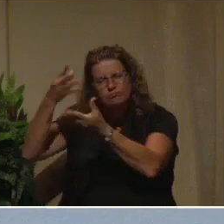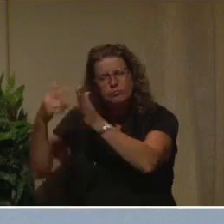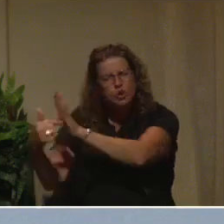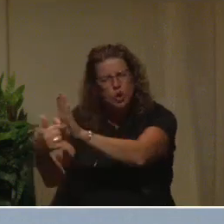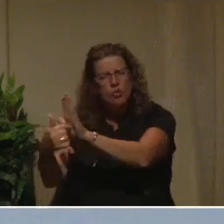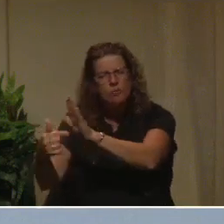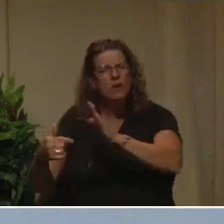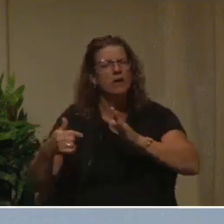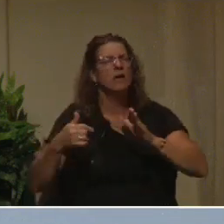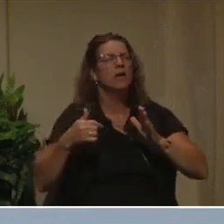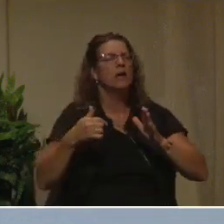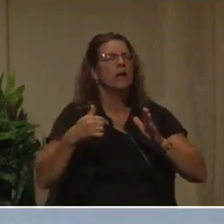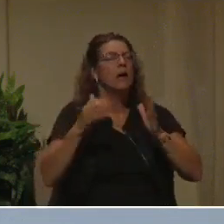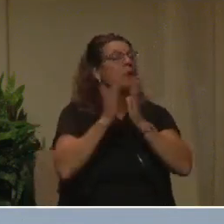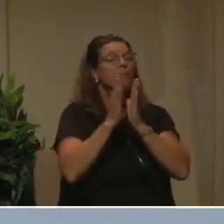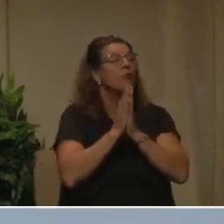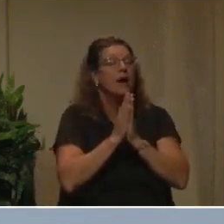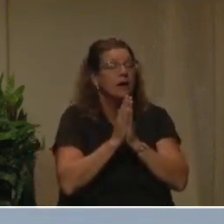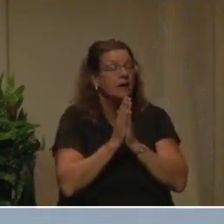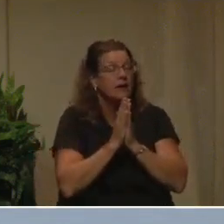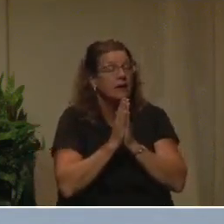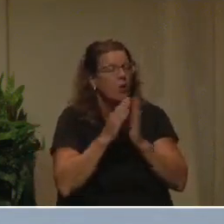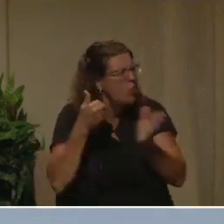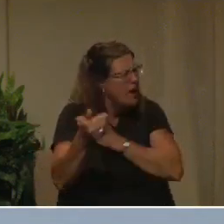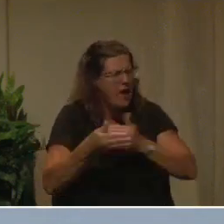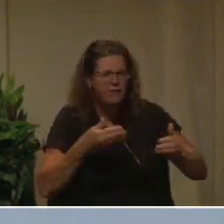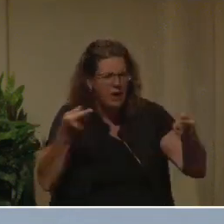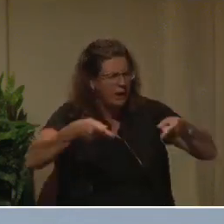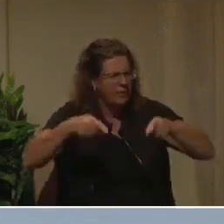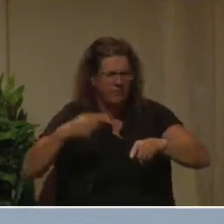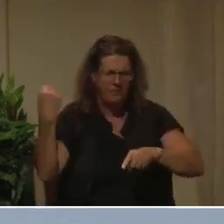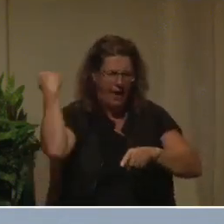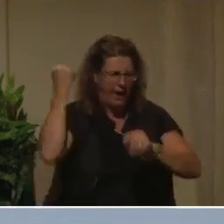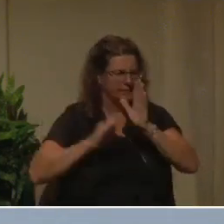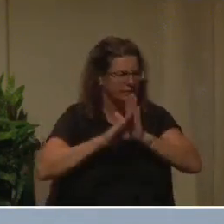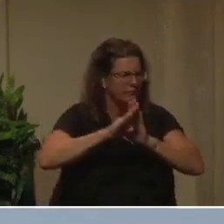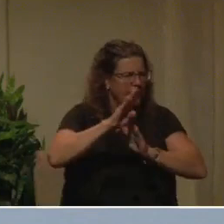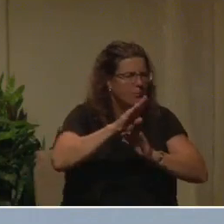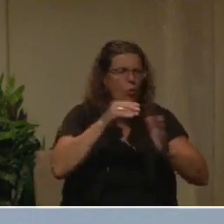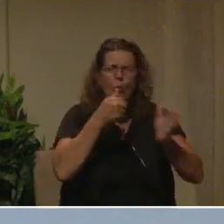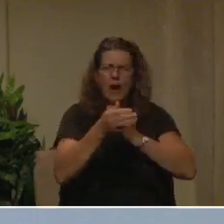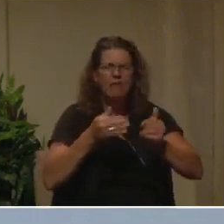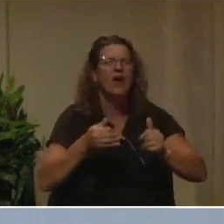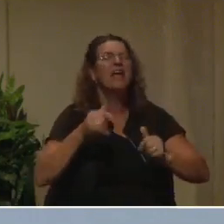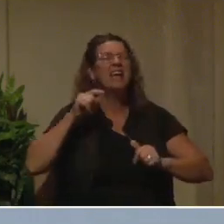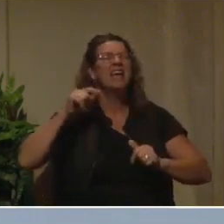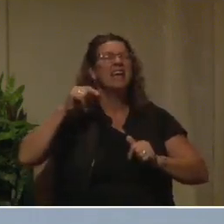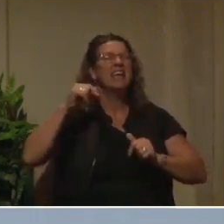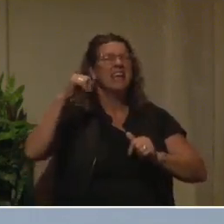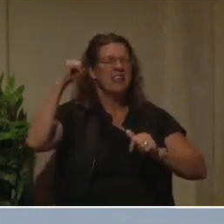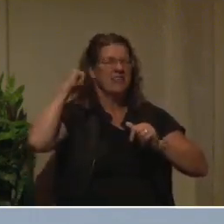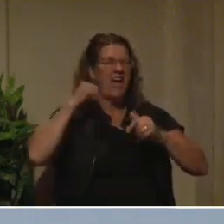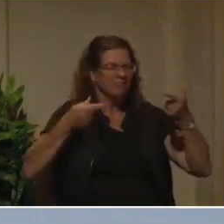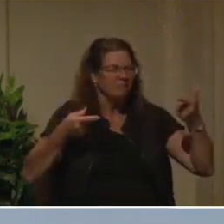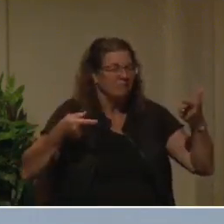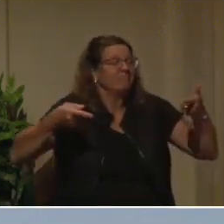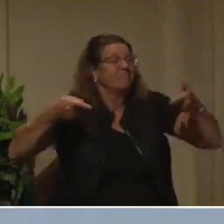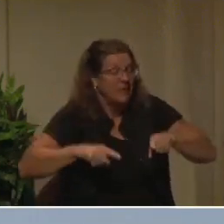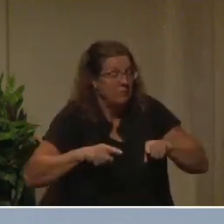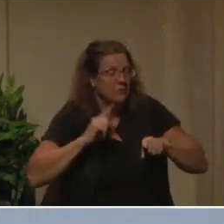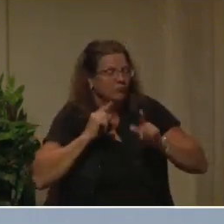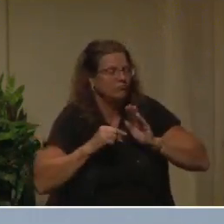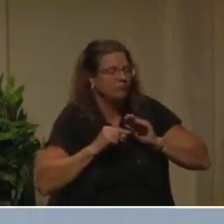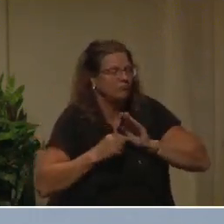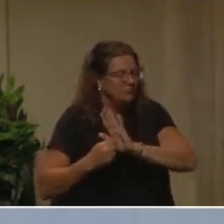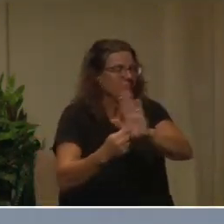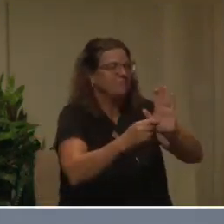could, whatever we do back there, that it would cause us to shine a bright light for you in Belleville.